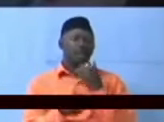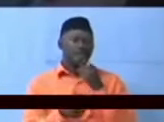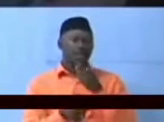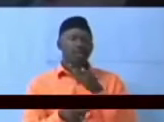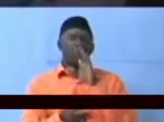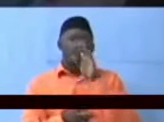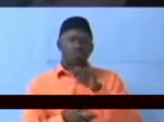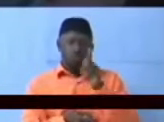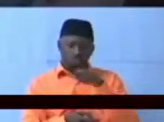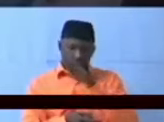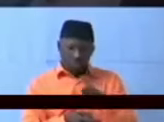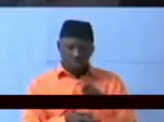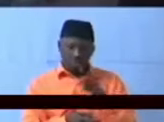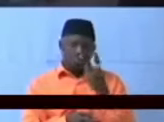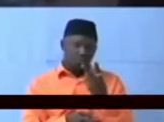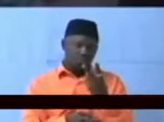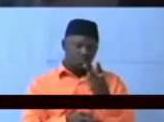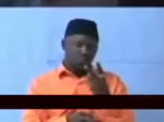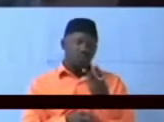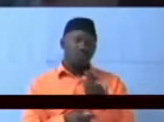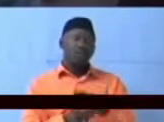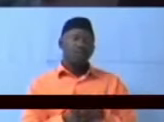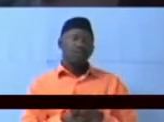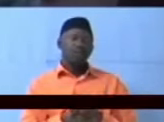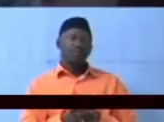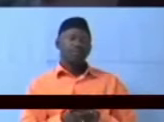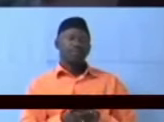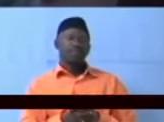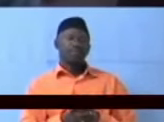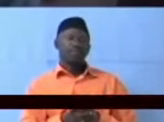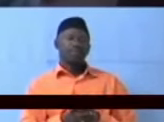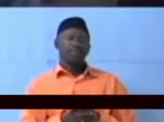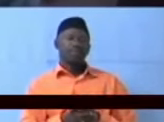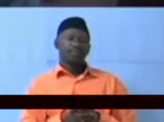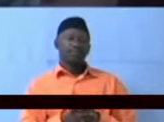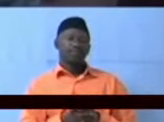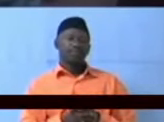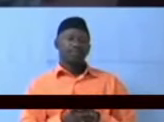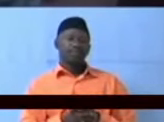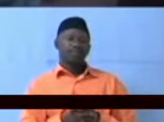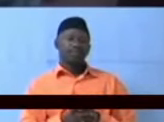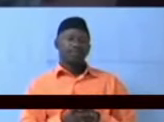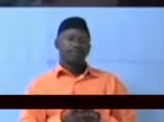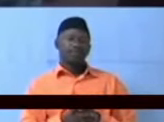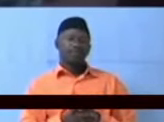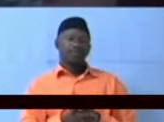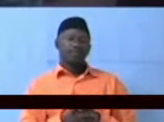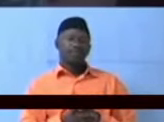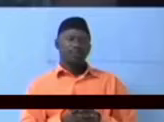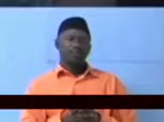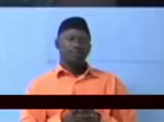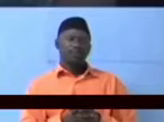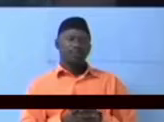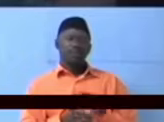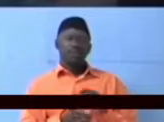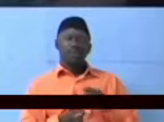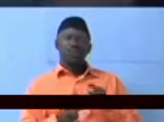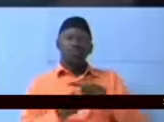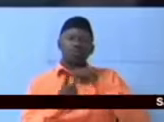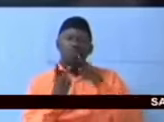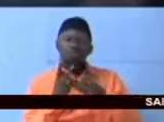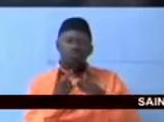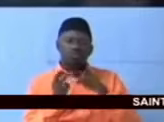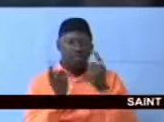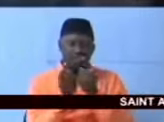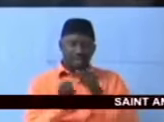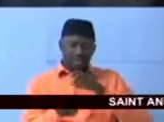yépp nanguna ko. But they were mainly offenses in relation to the motor traffic offense. Way nak yim